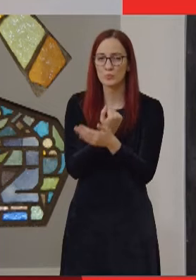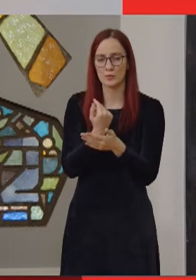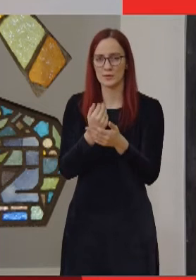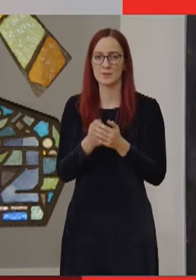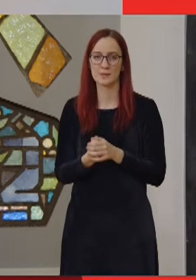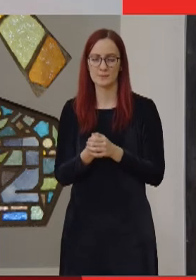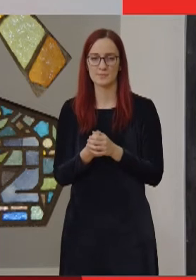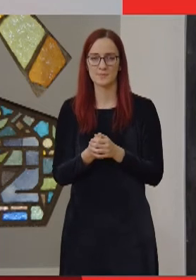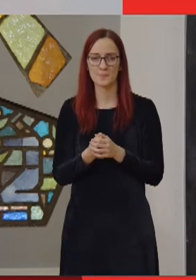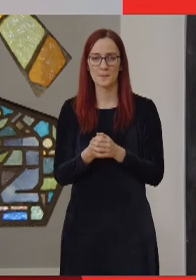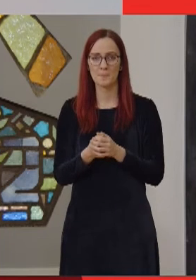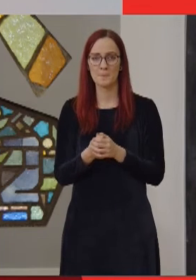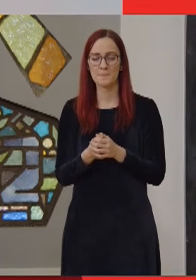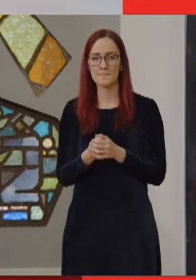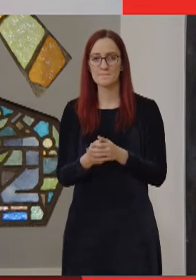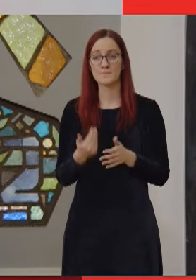convention.